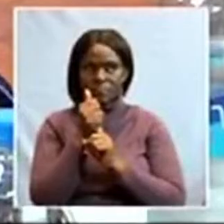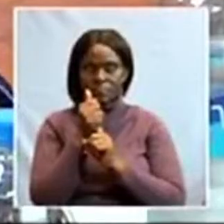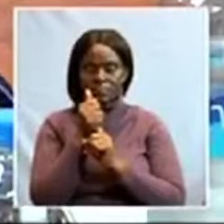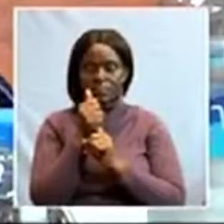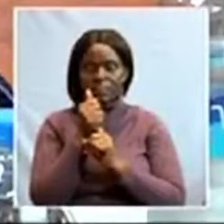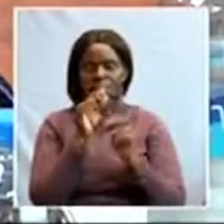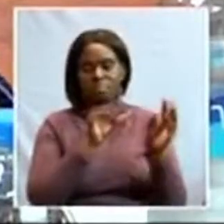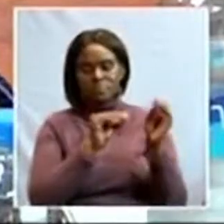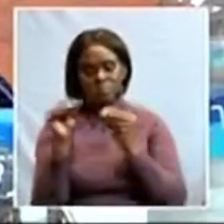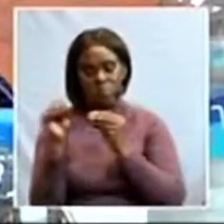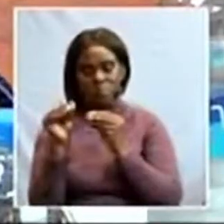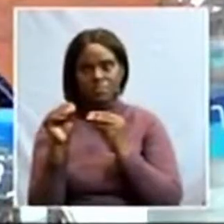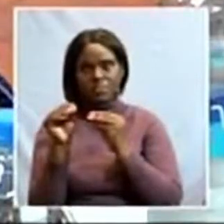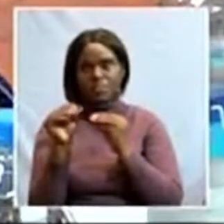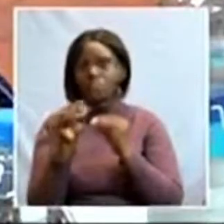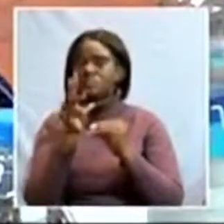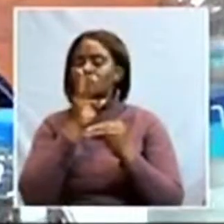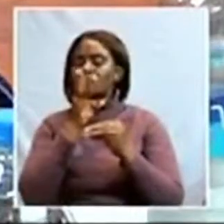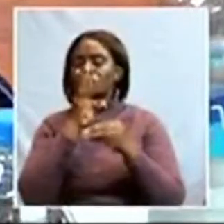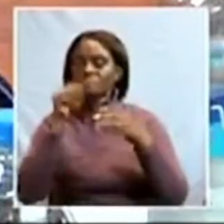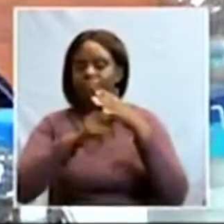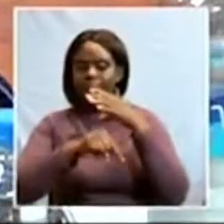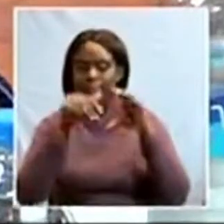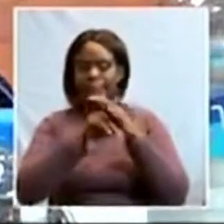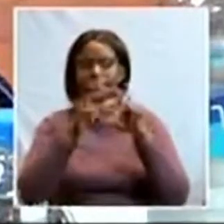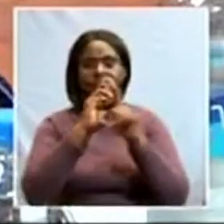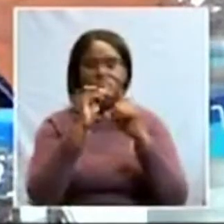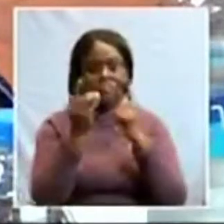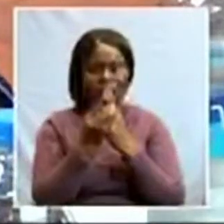We move on. Drilling of bores in the district.